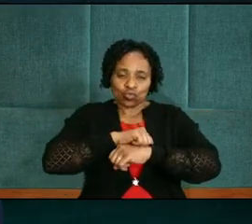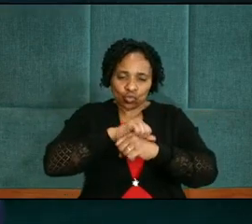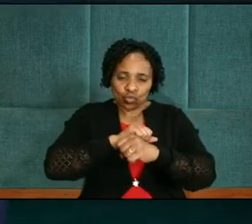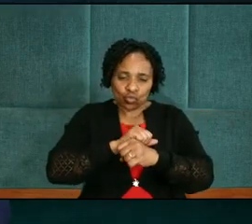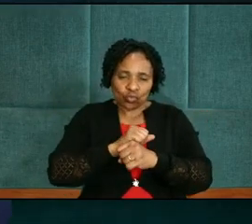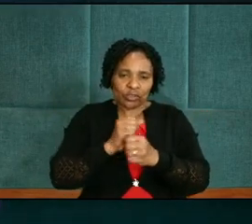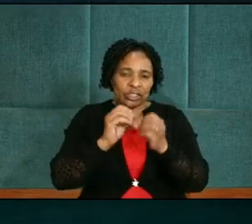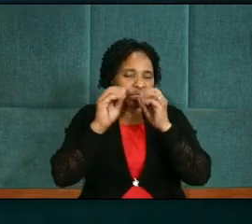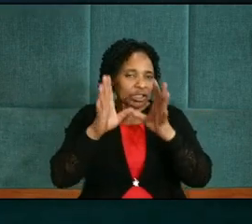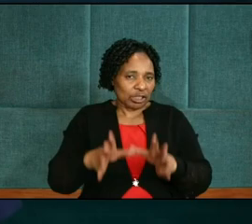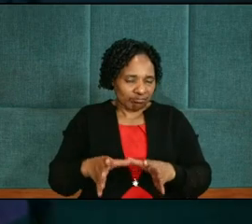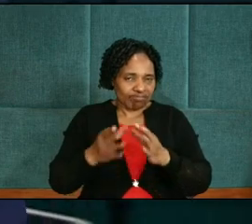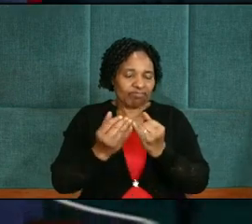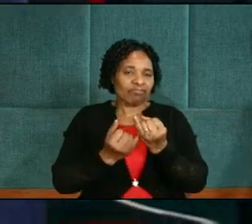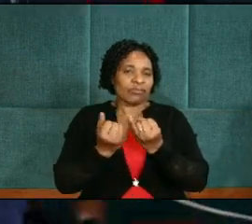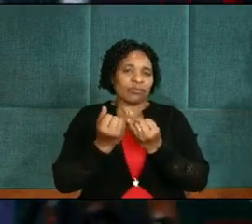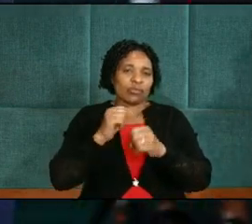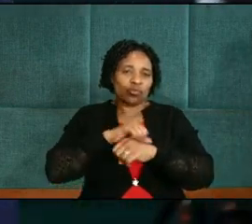there.